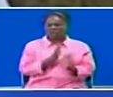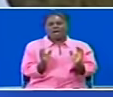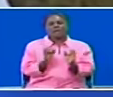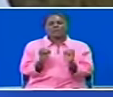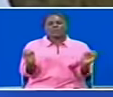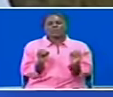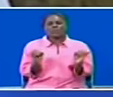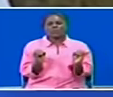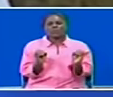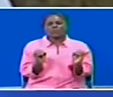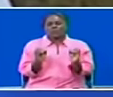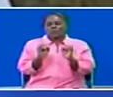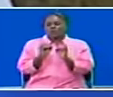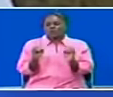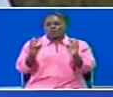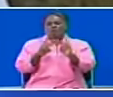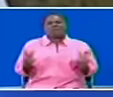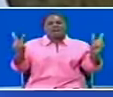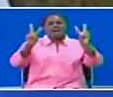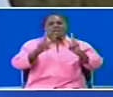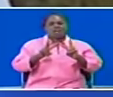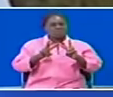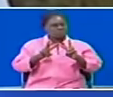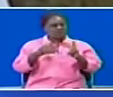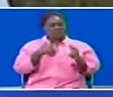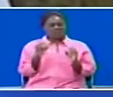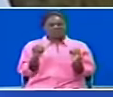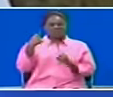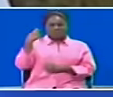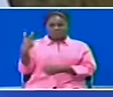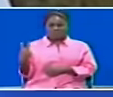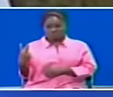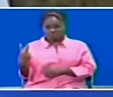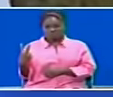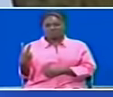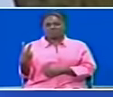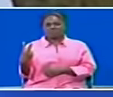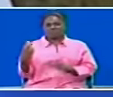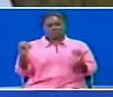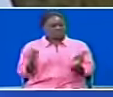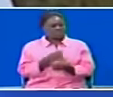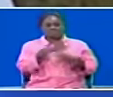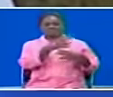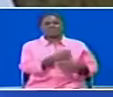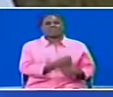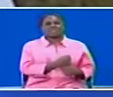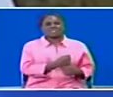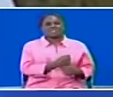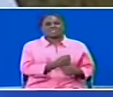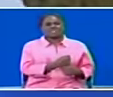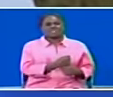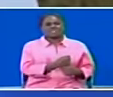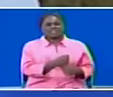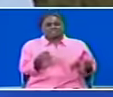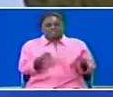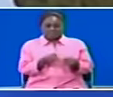has come with no value whatsoever to them. And number two, that then he cannot be trusted, because